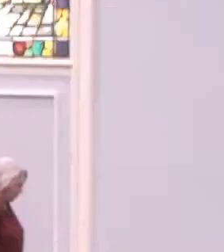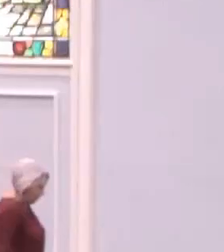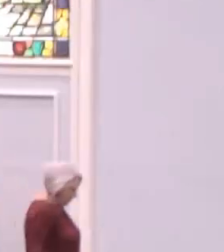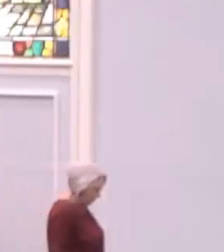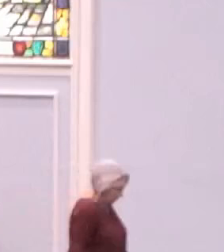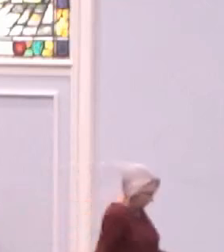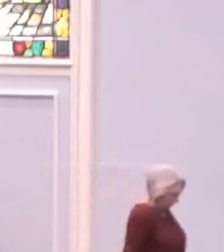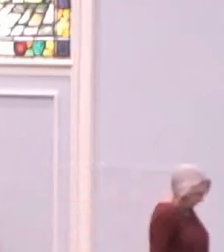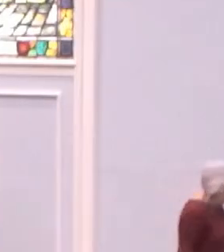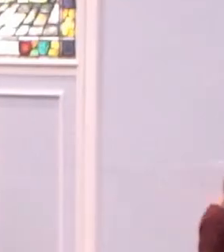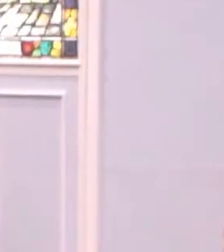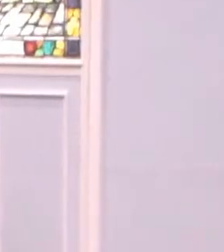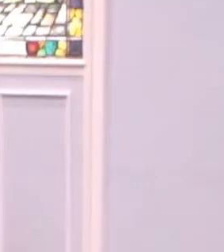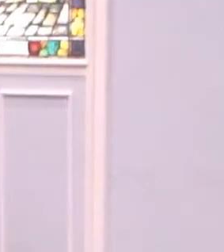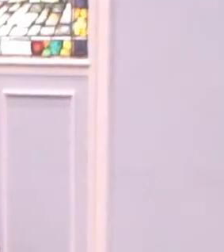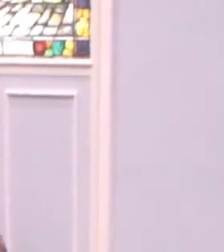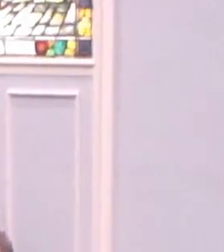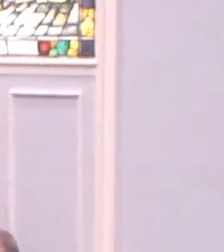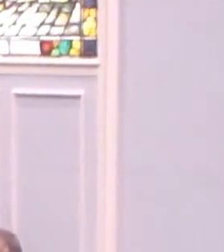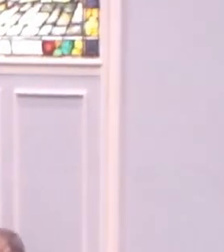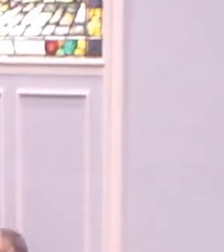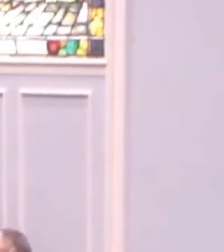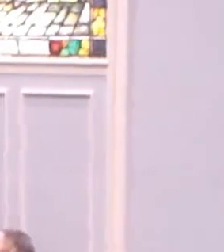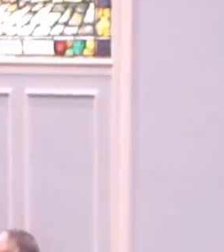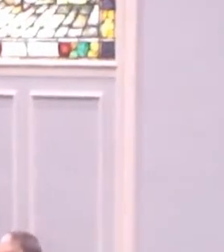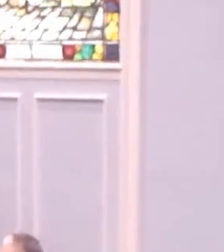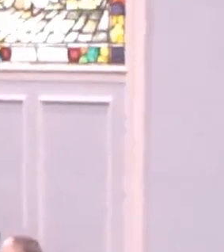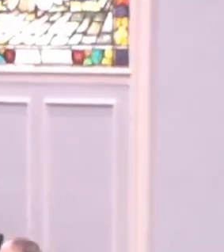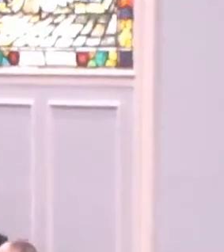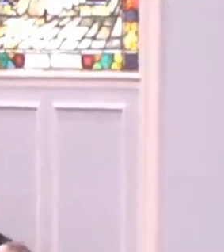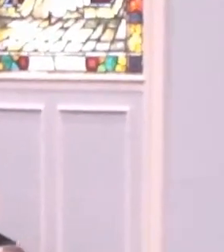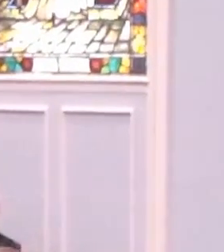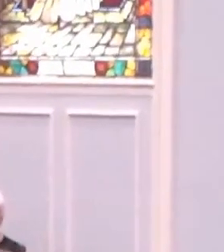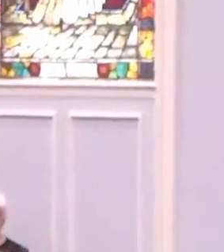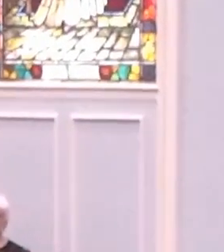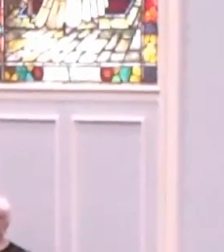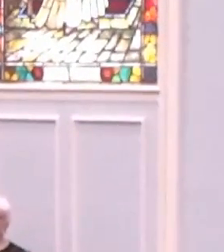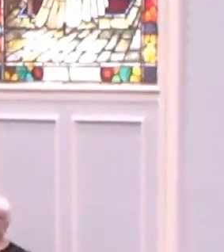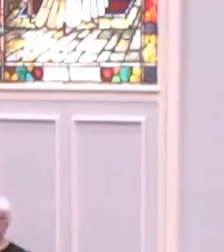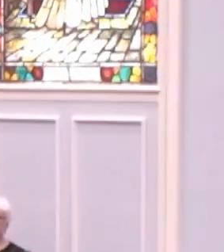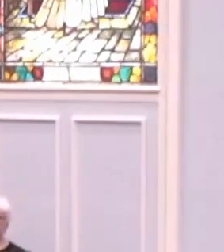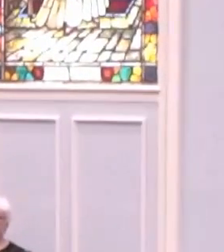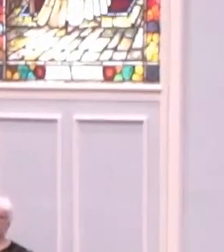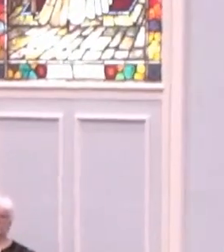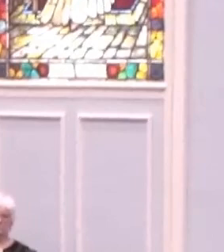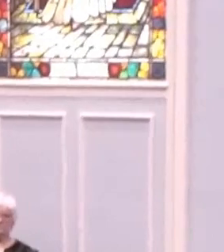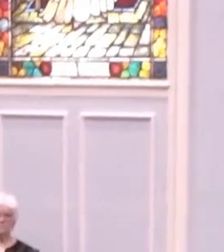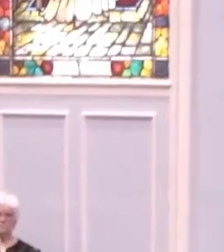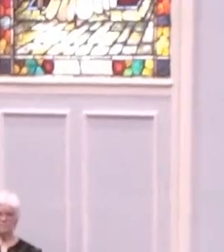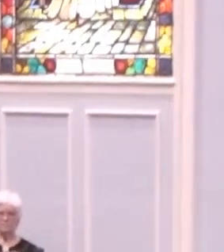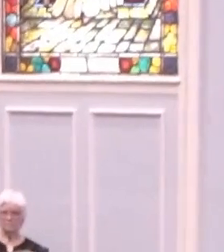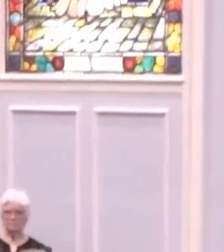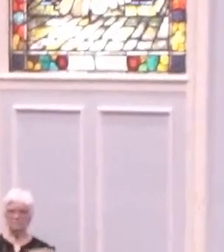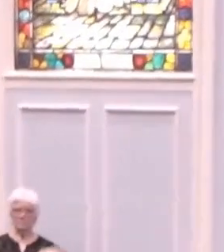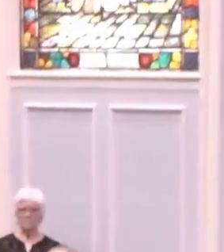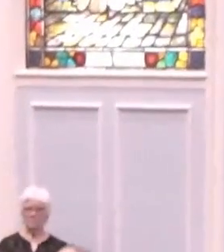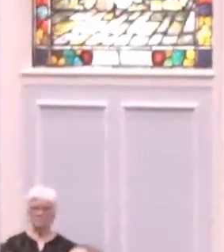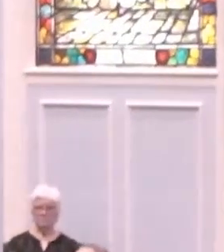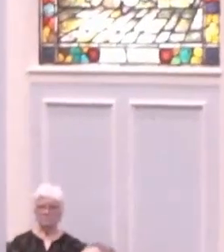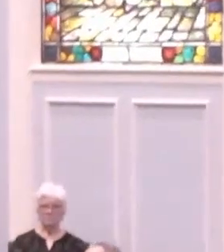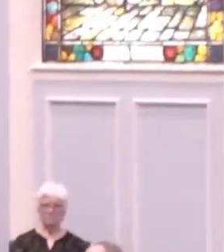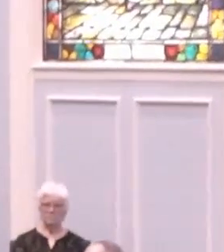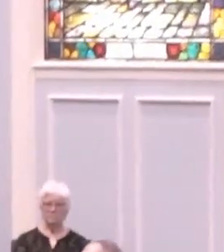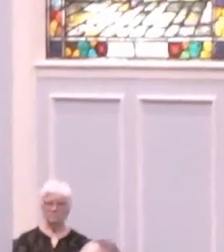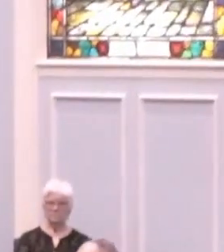with eyes on Jesus, I'll slip away to